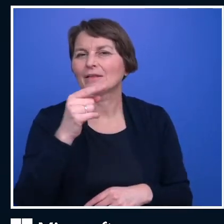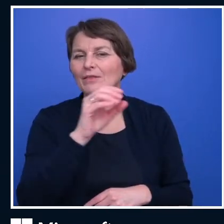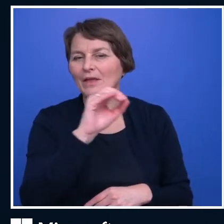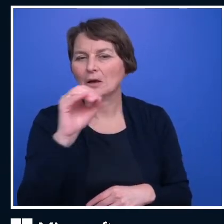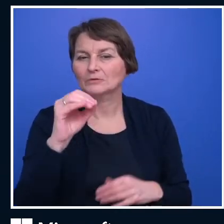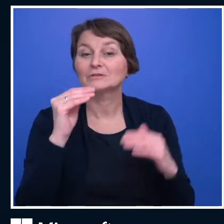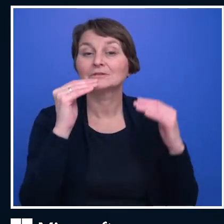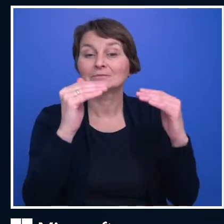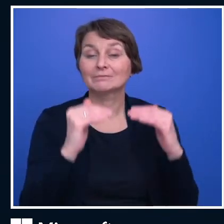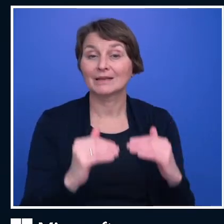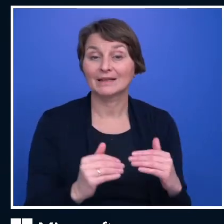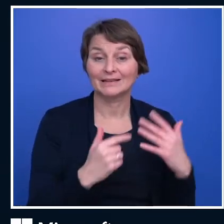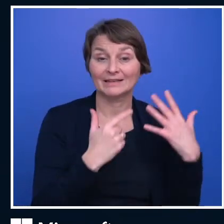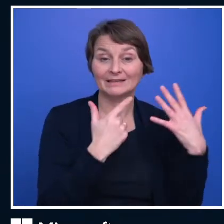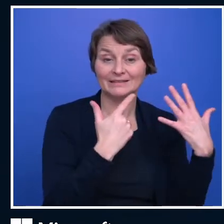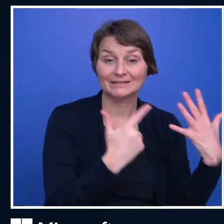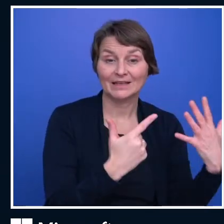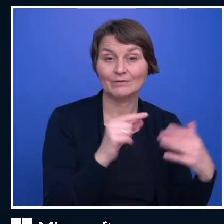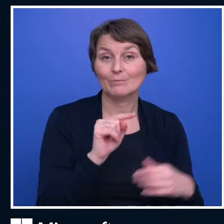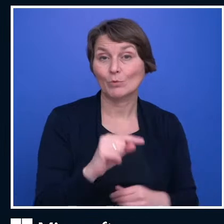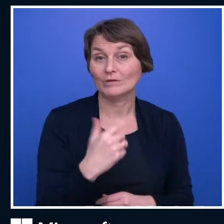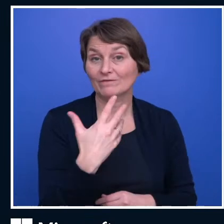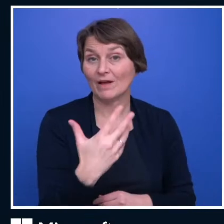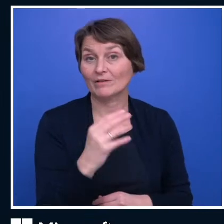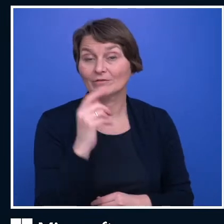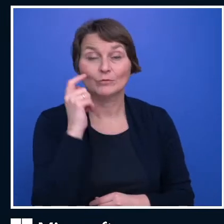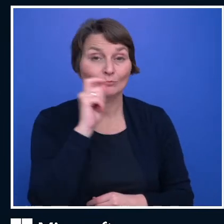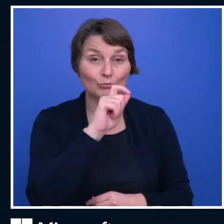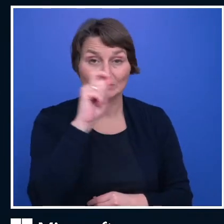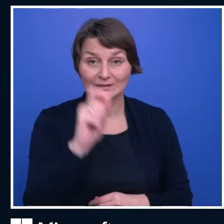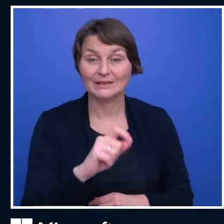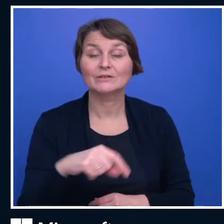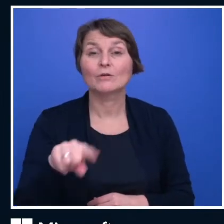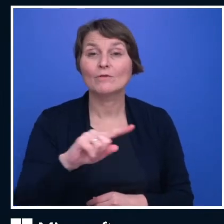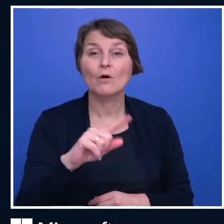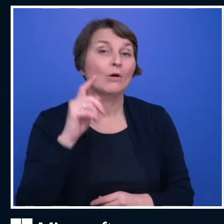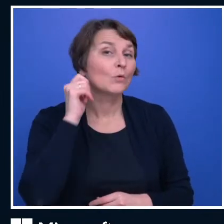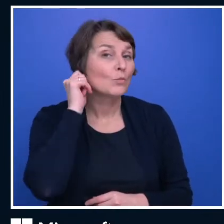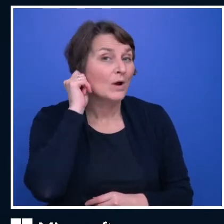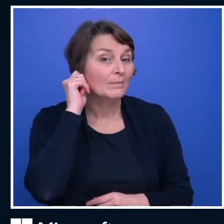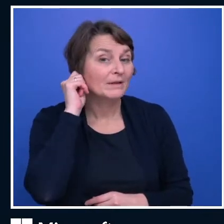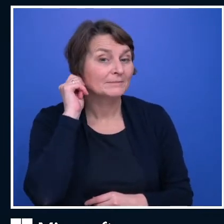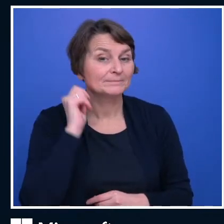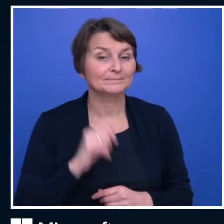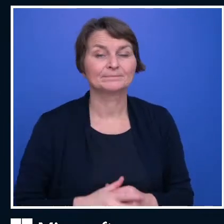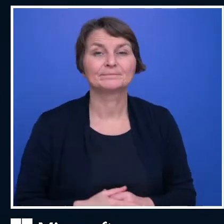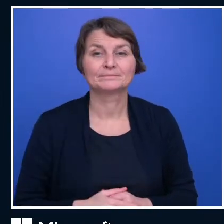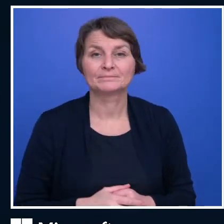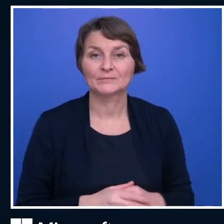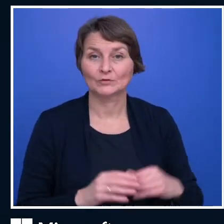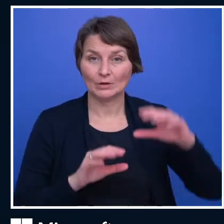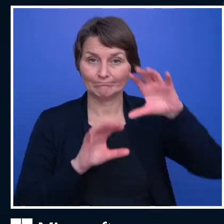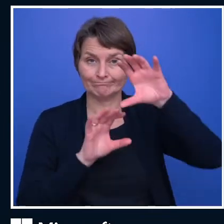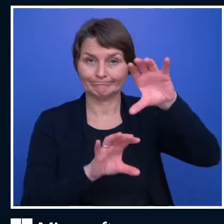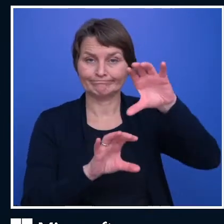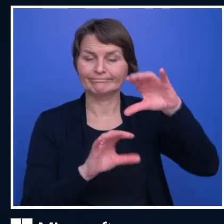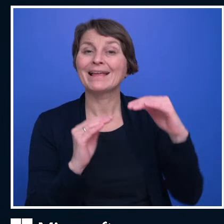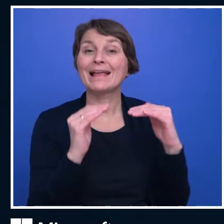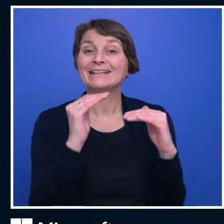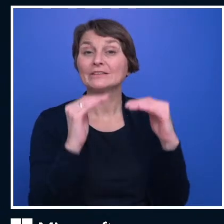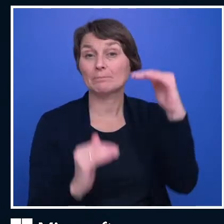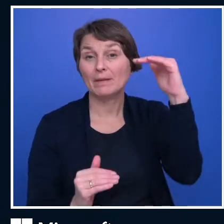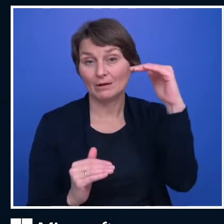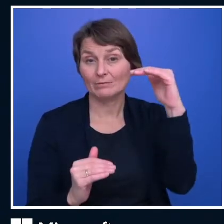females had their income above 50,000. So calculating the disparity in the selection rate, I have